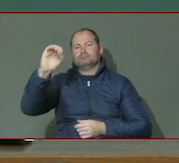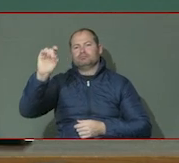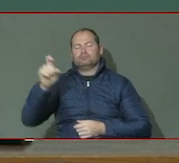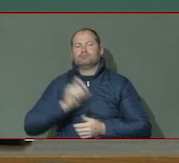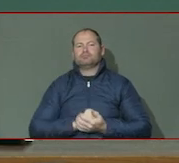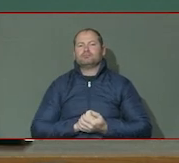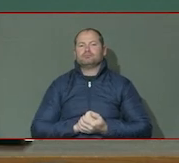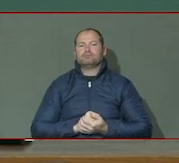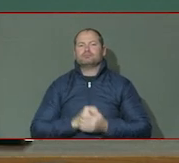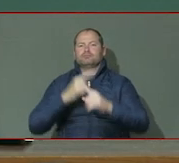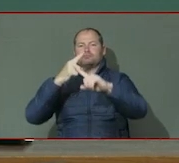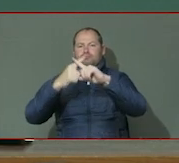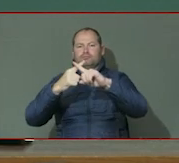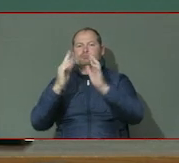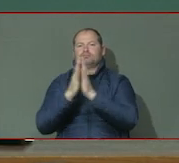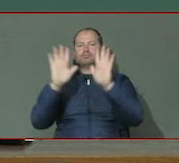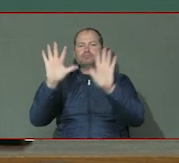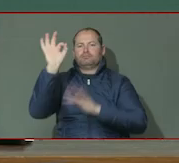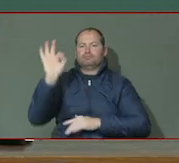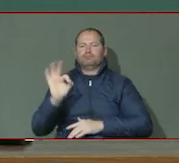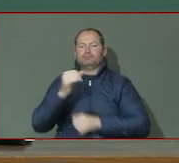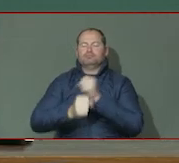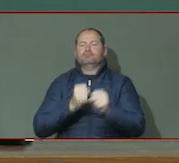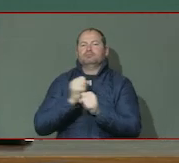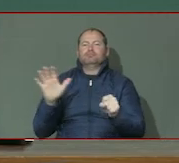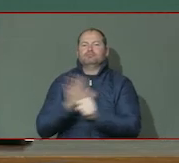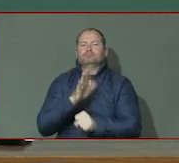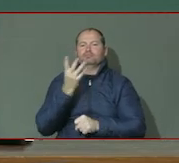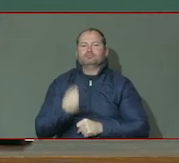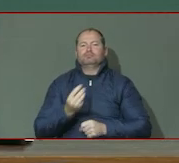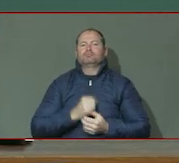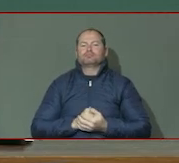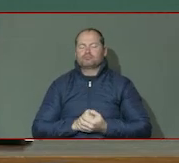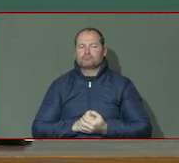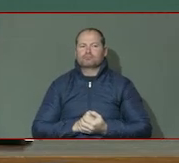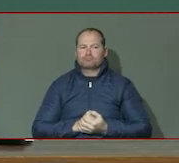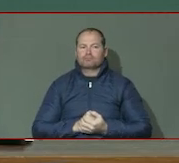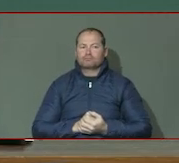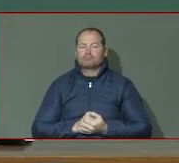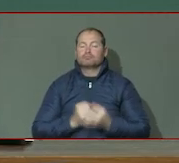times 10%. Those we had for the whole year. And that will give you